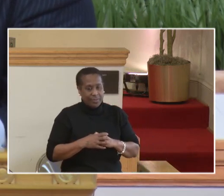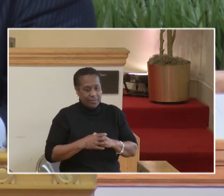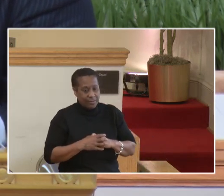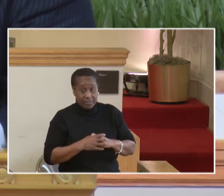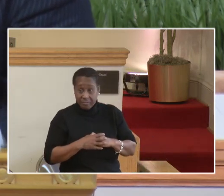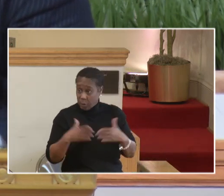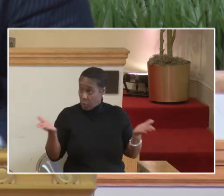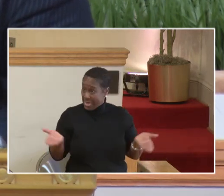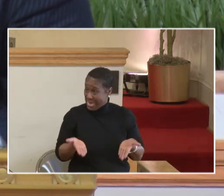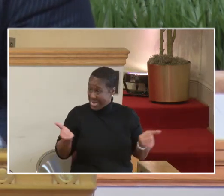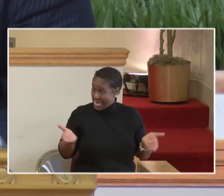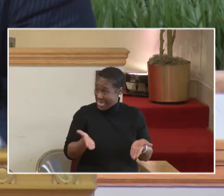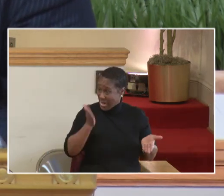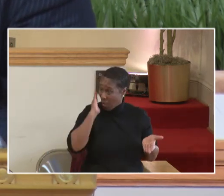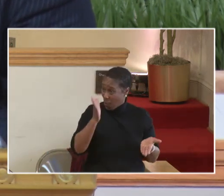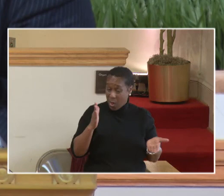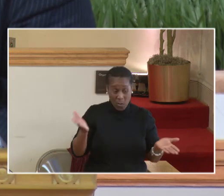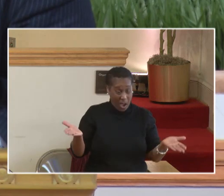If you're here, won't you come?